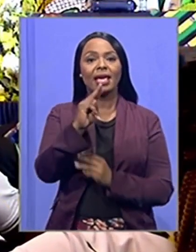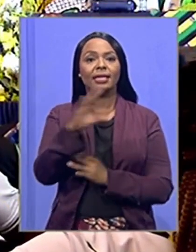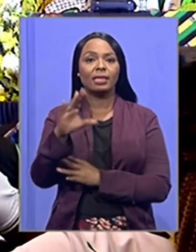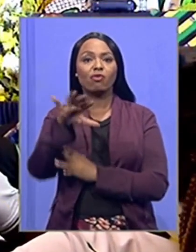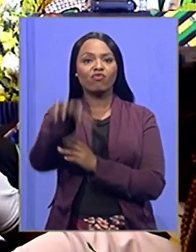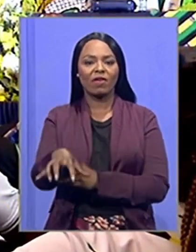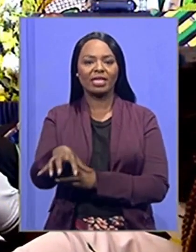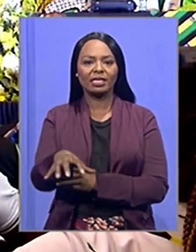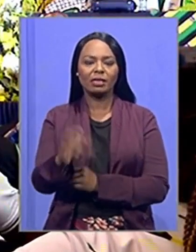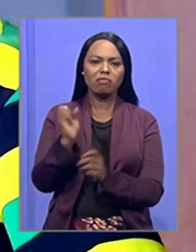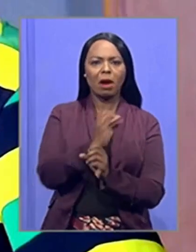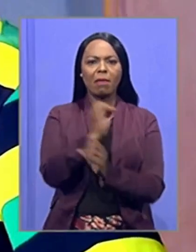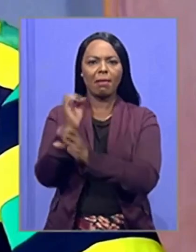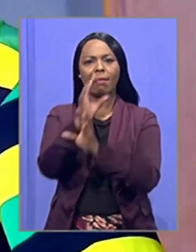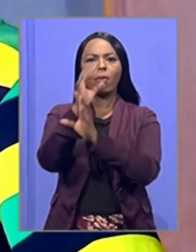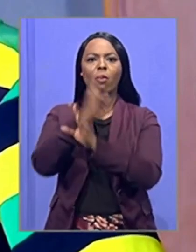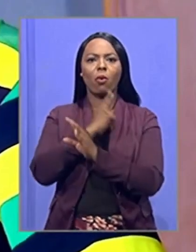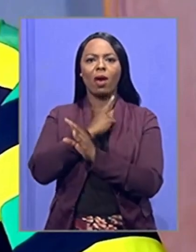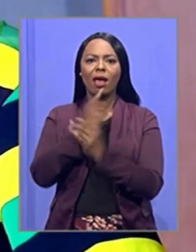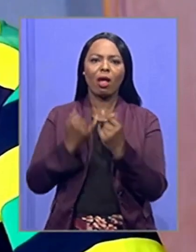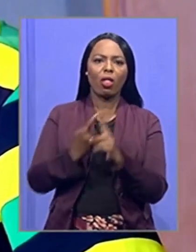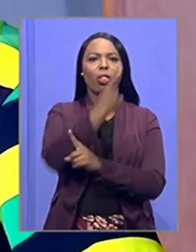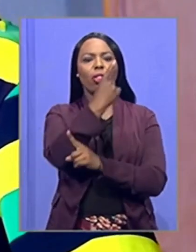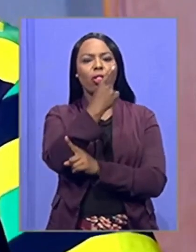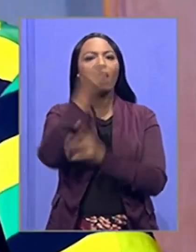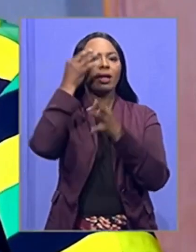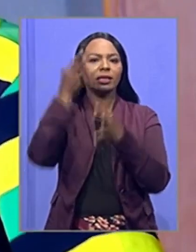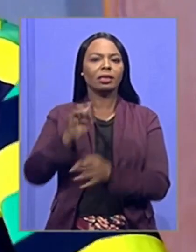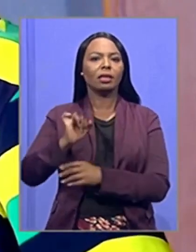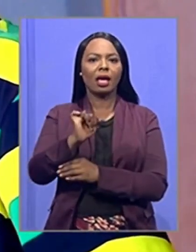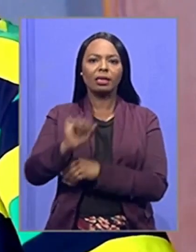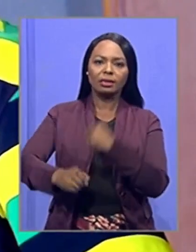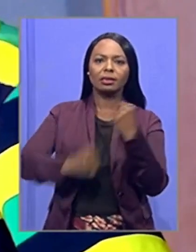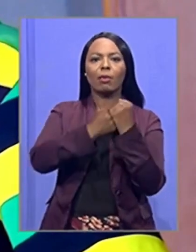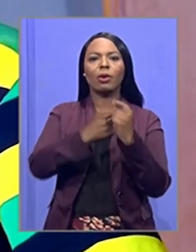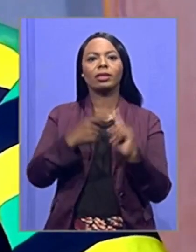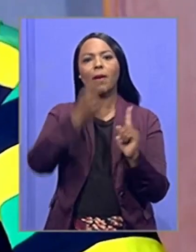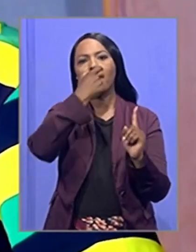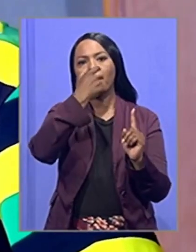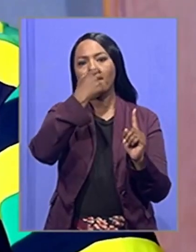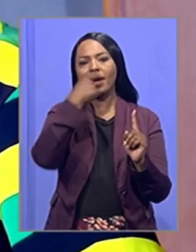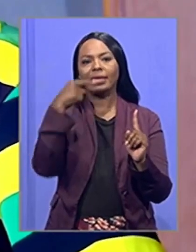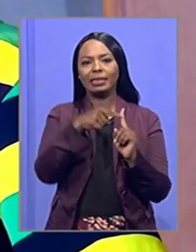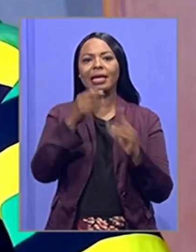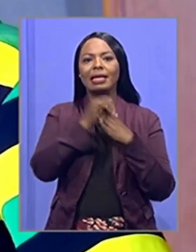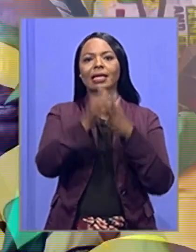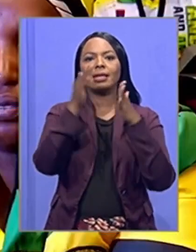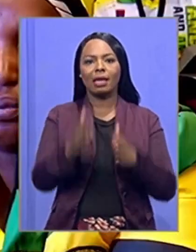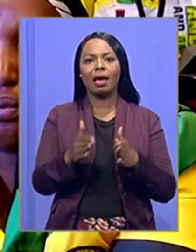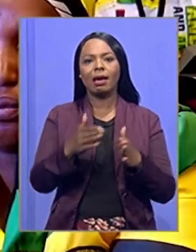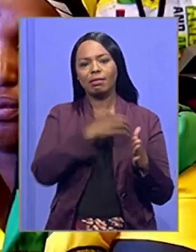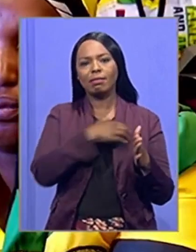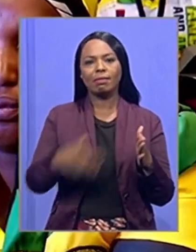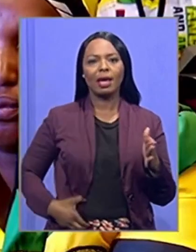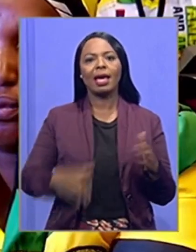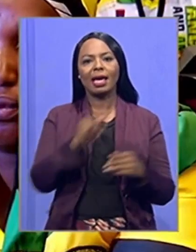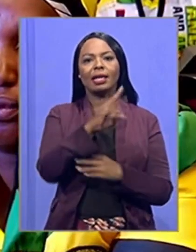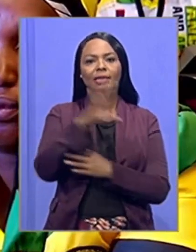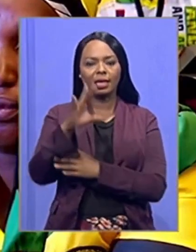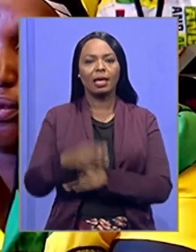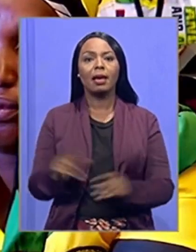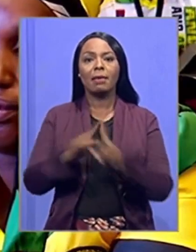ya tlhaselwa ka ntlha ya go tlhanogela tshwetso ya bona go ema Ramaphosa nokeng jaaka moeteledipele. Fela ANC